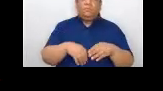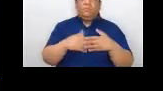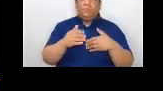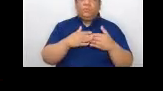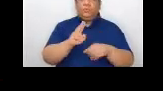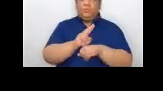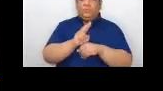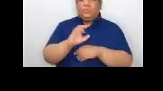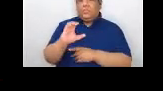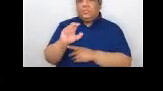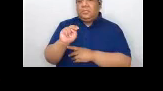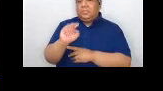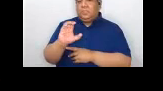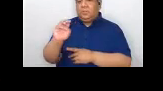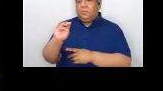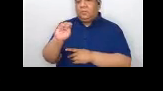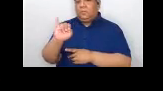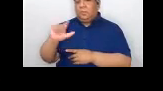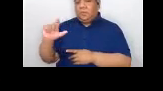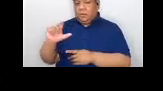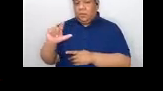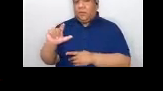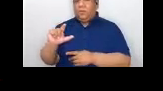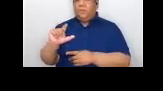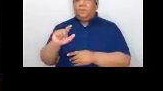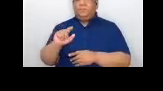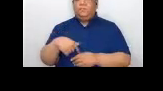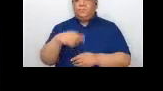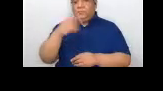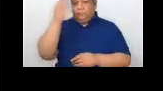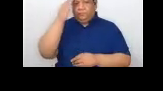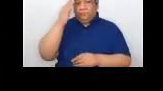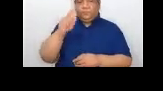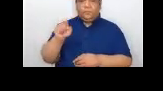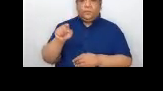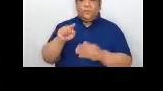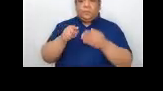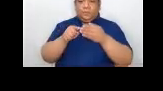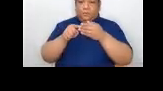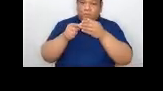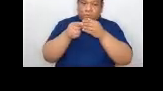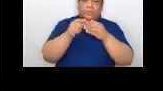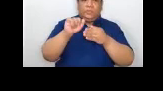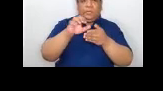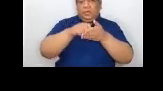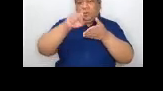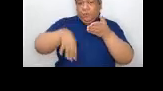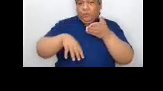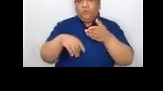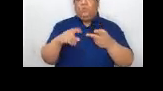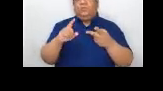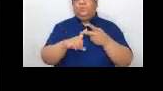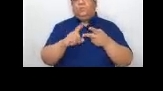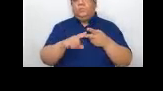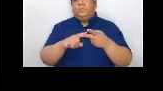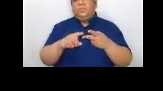CNC mill, which moves in a 2D or XYZ coordinate, that's a form of removing. If you're talking about a